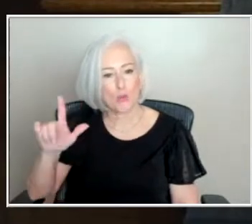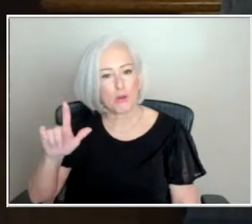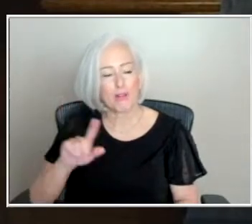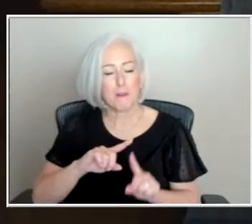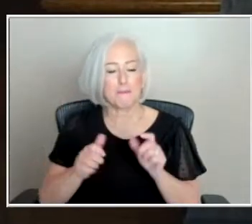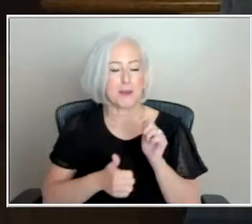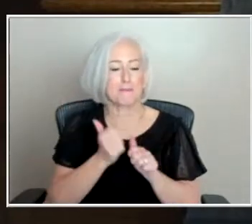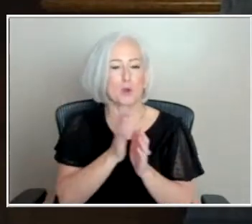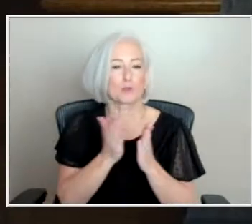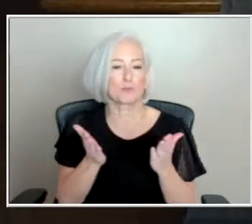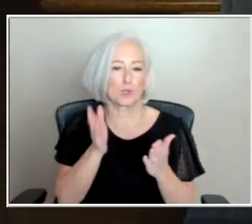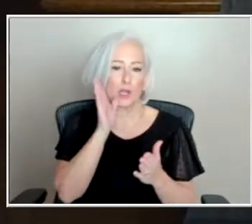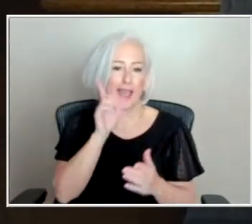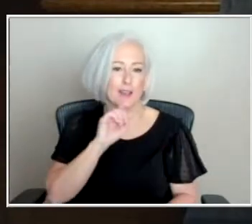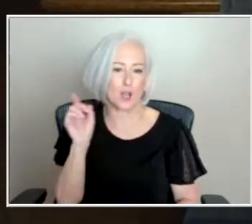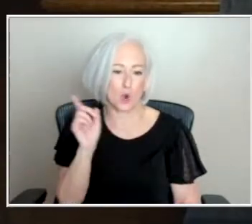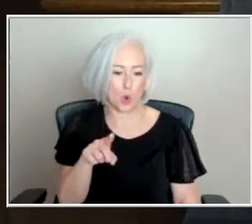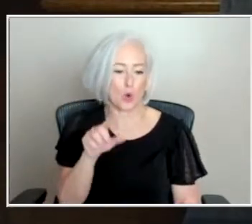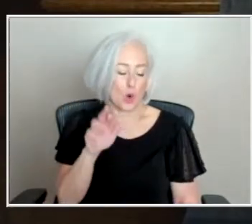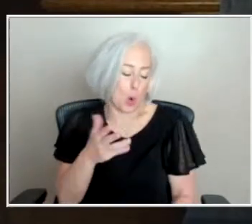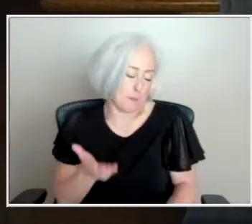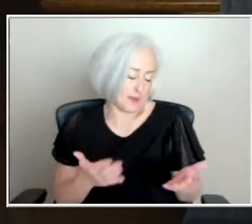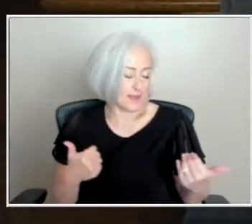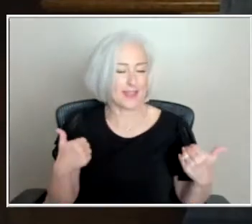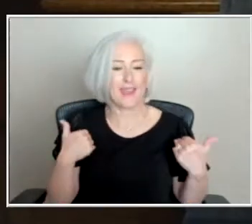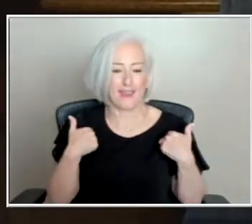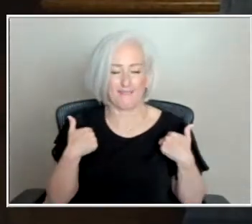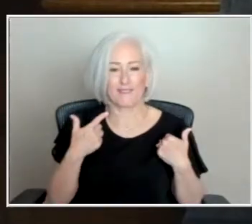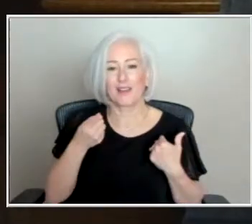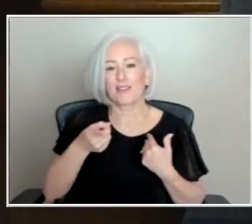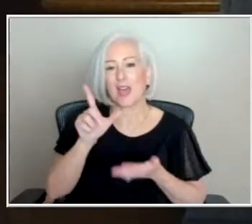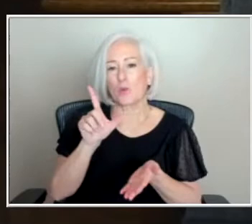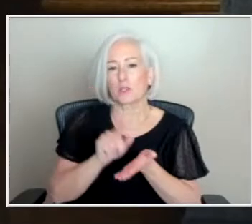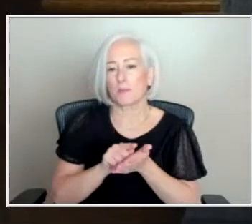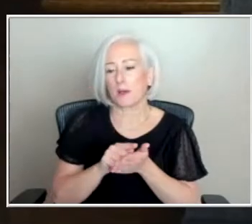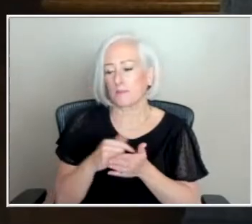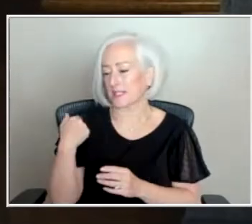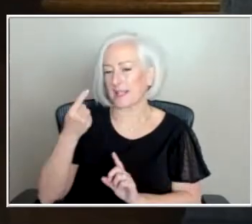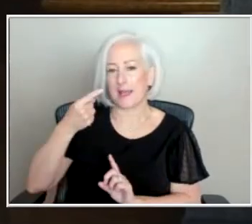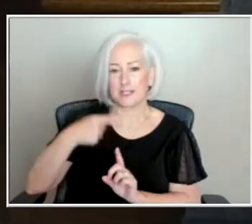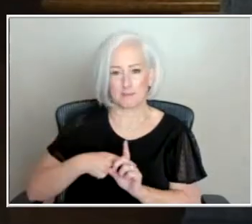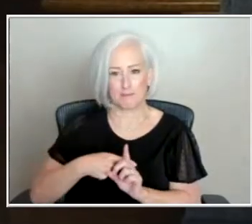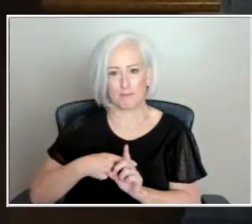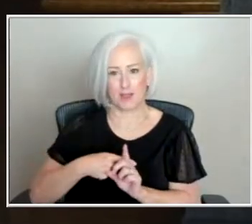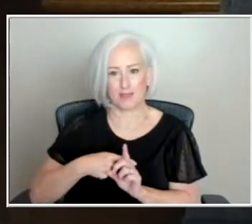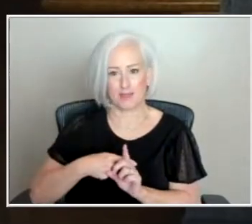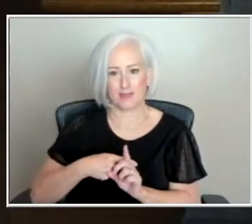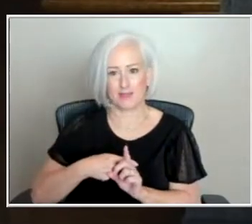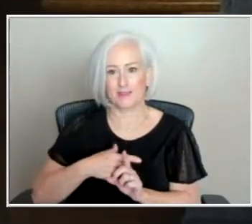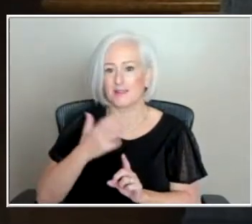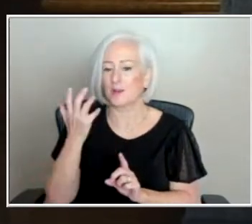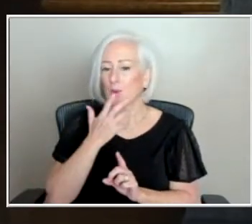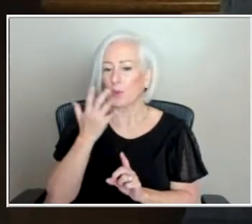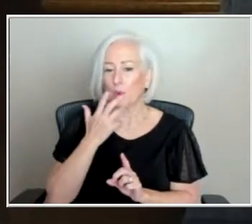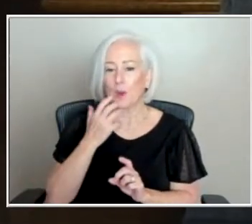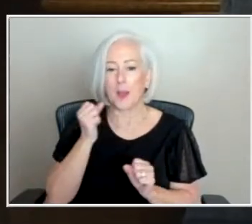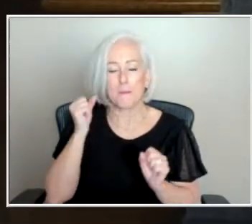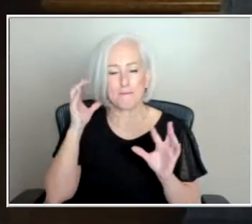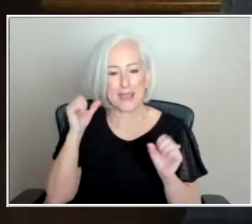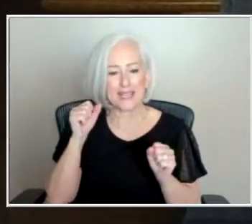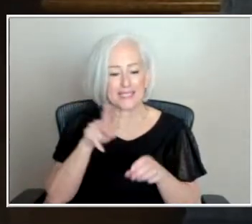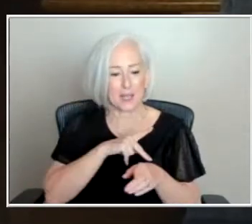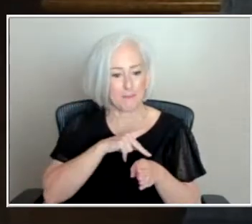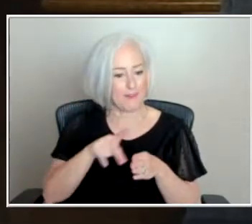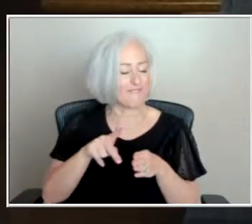will order it, or it may have it in stock already. It was published last month. It's getting incredible professional reviews, which I'm